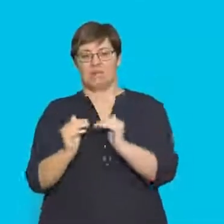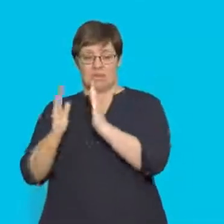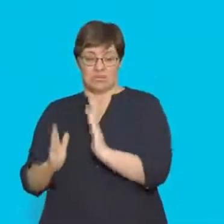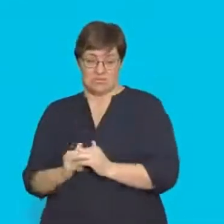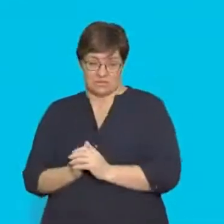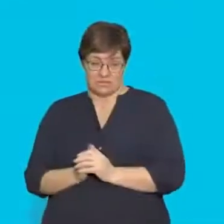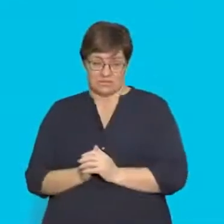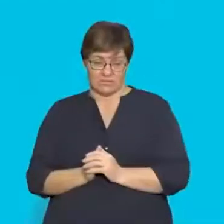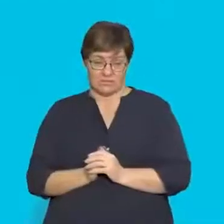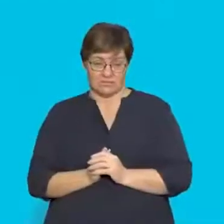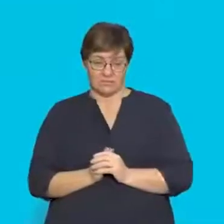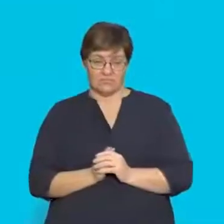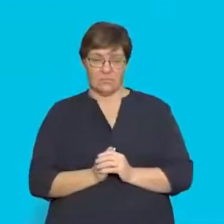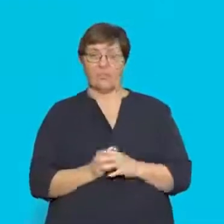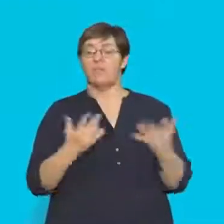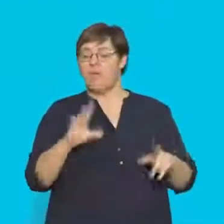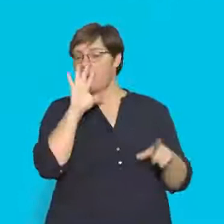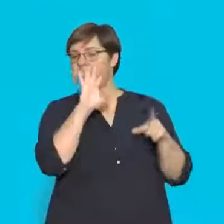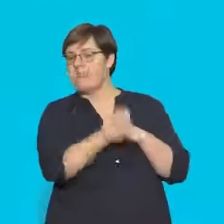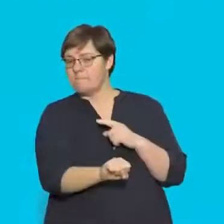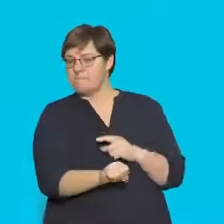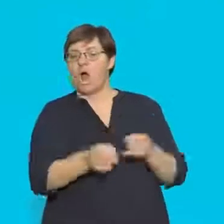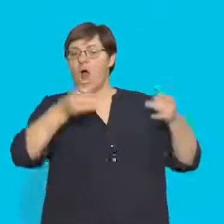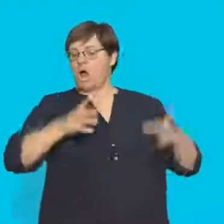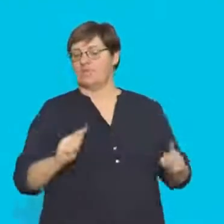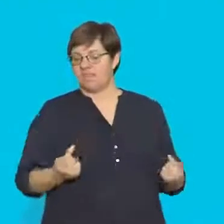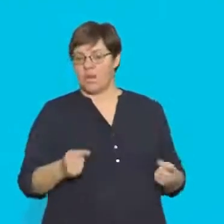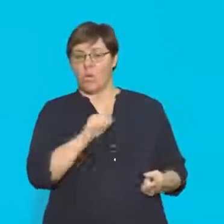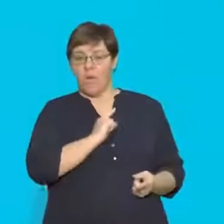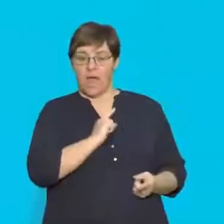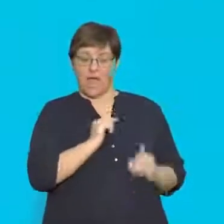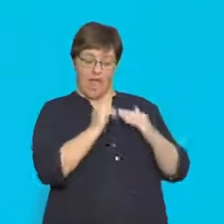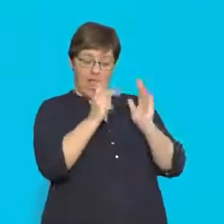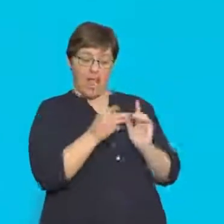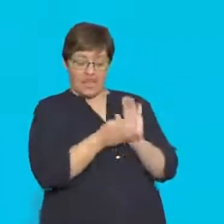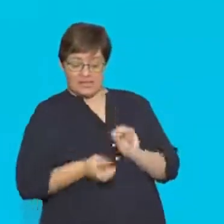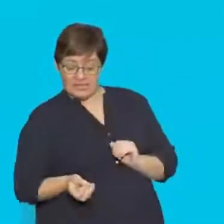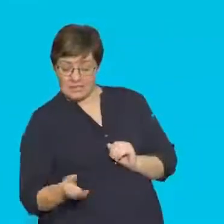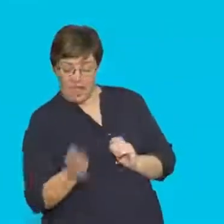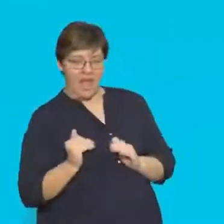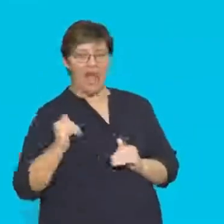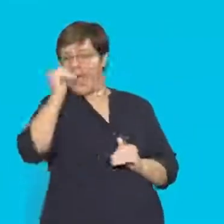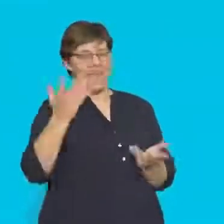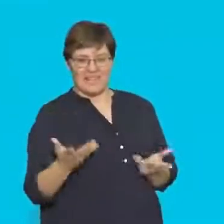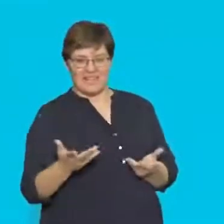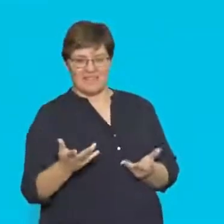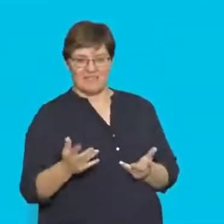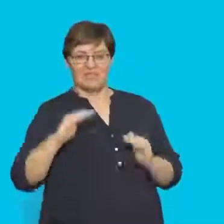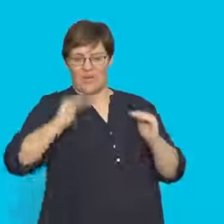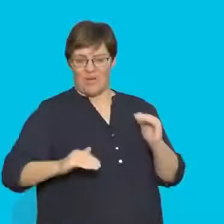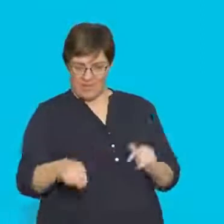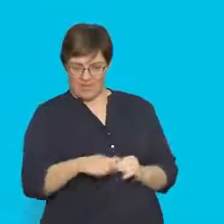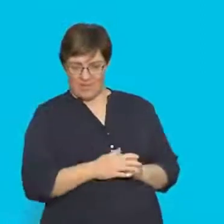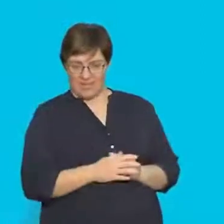going to. And so we recognize nobody's going to get hurt because the individual supplies, the endpoints,